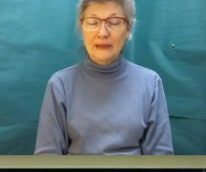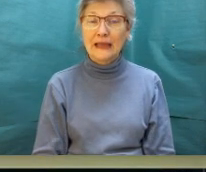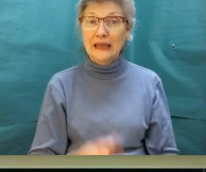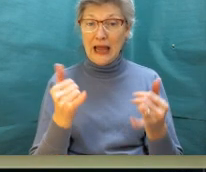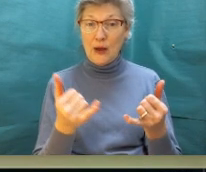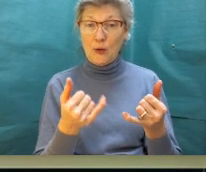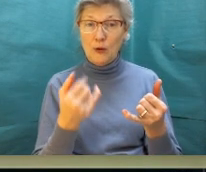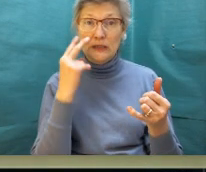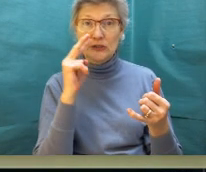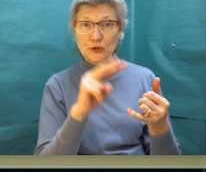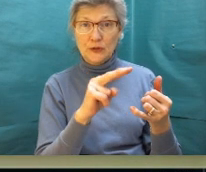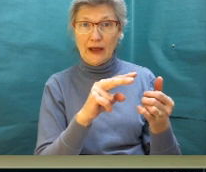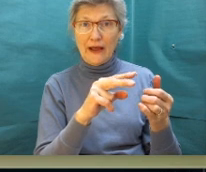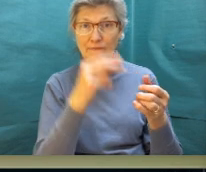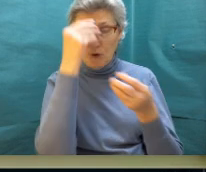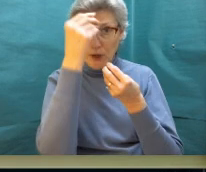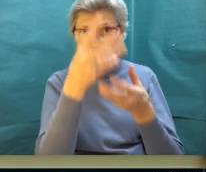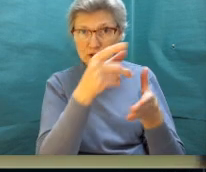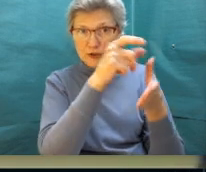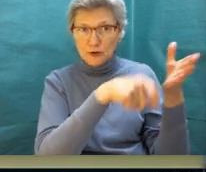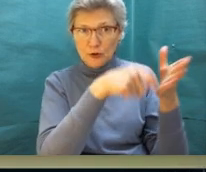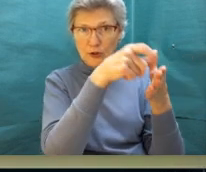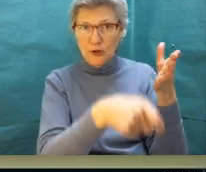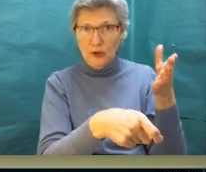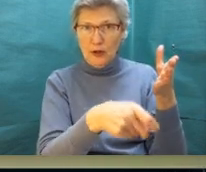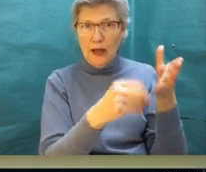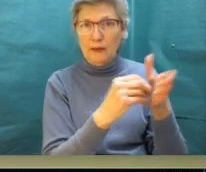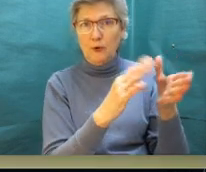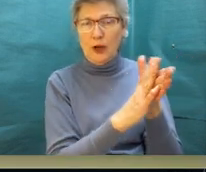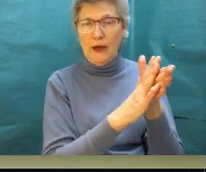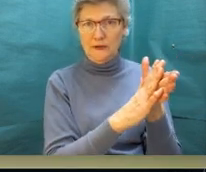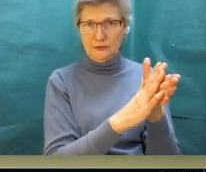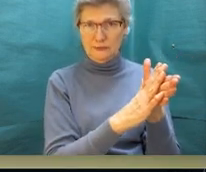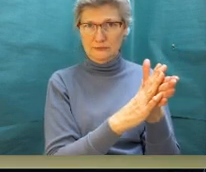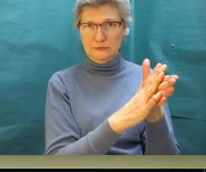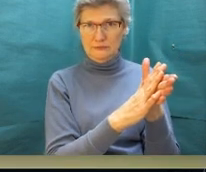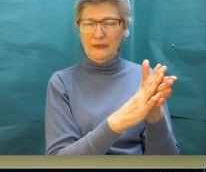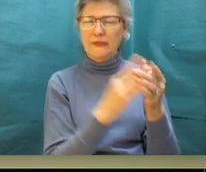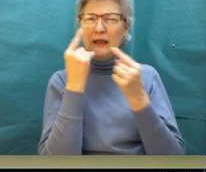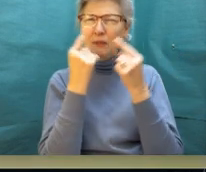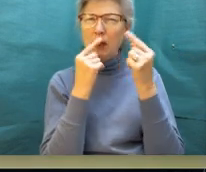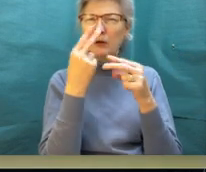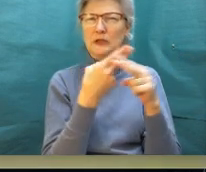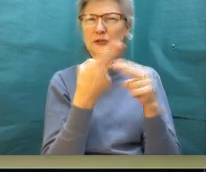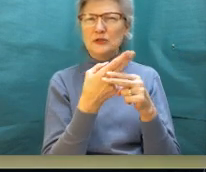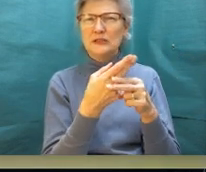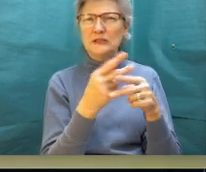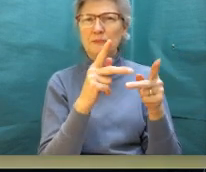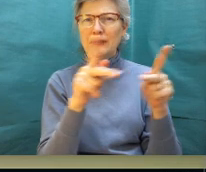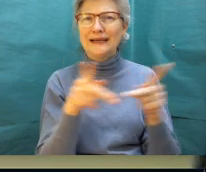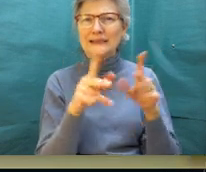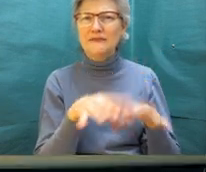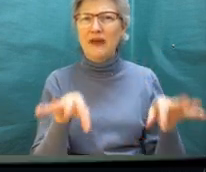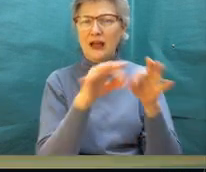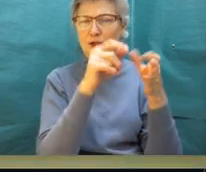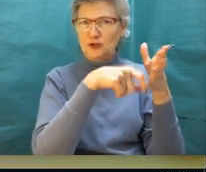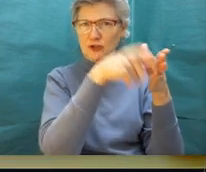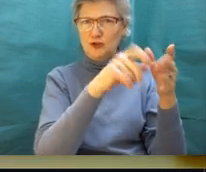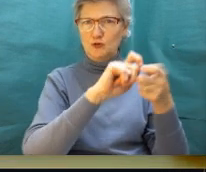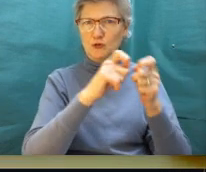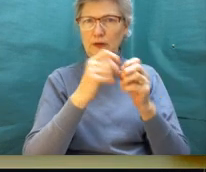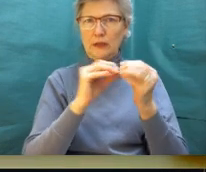Now, let's take that information and let's move to our place value chart and think about how we can use this place value chart to write our